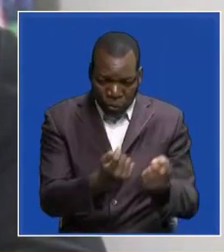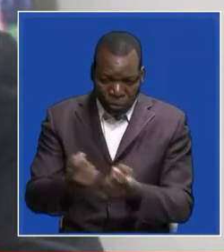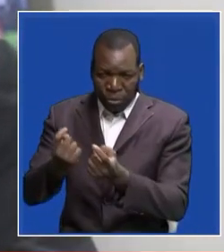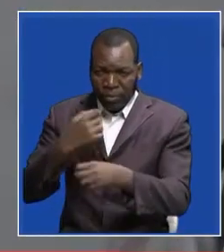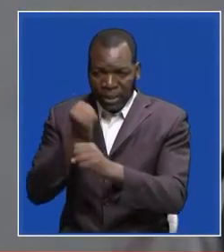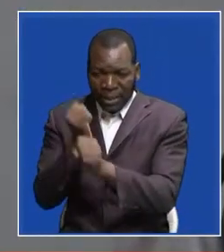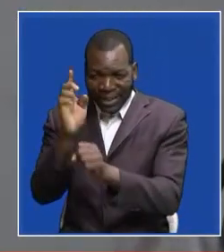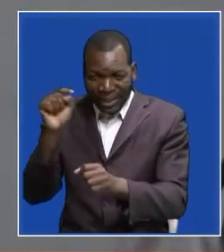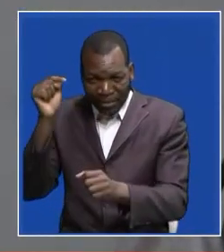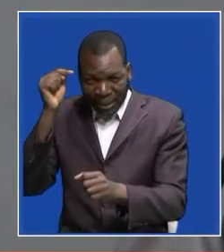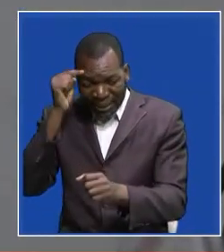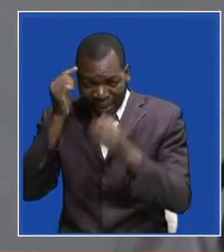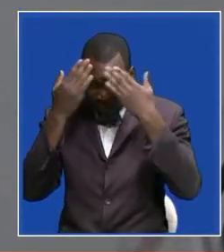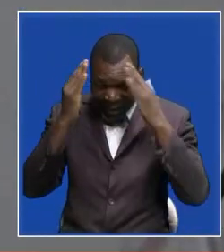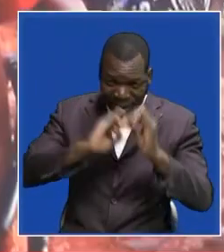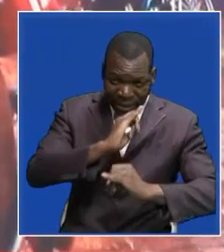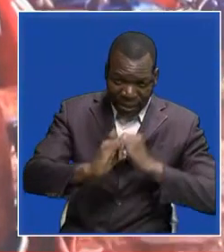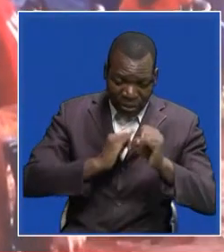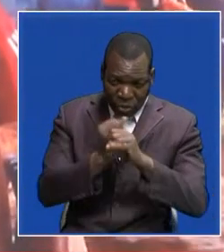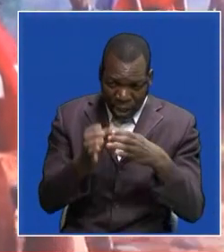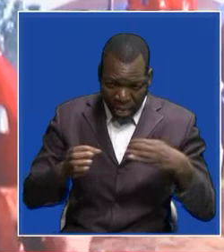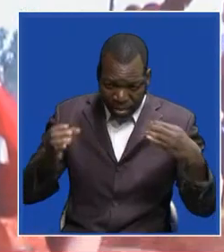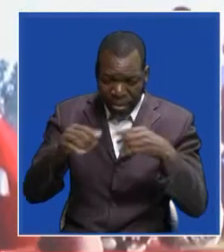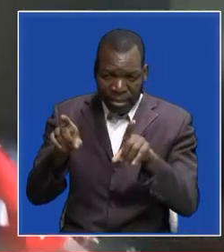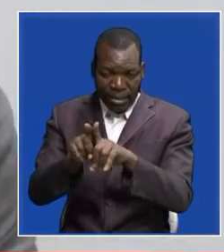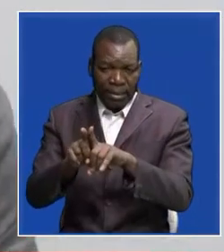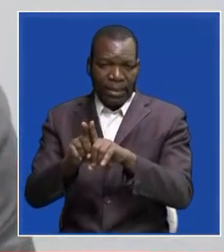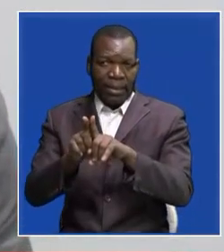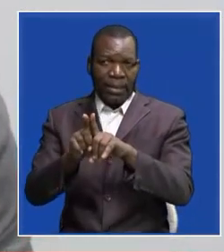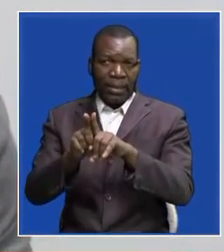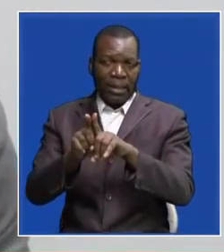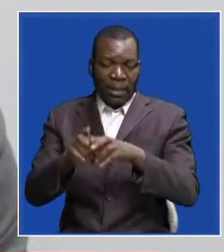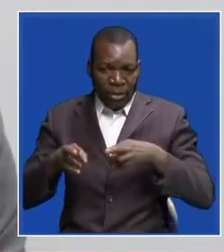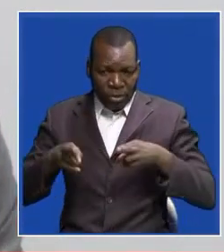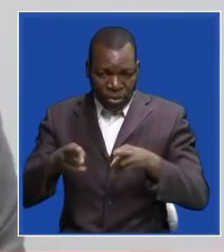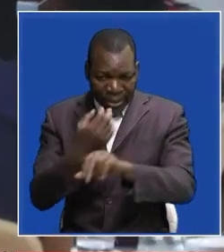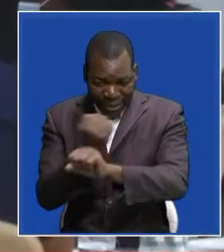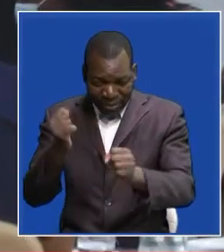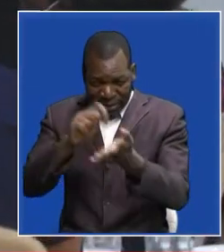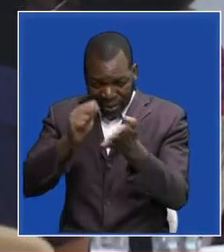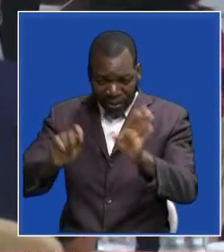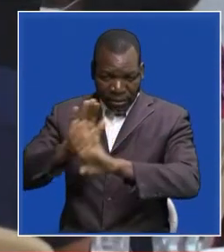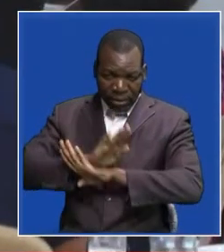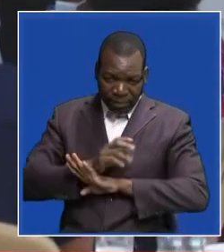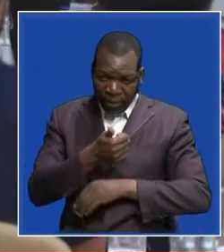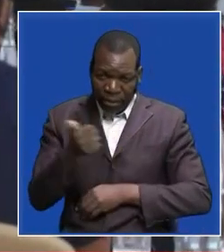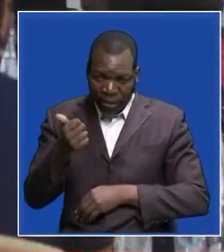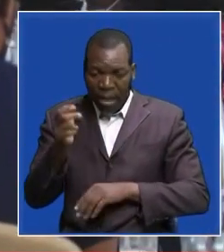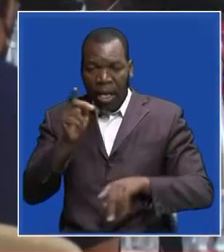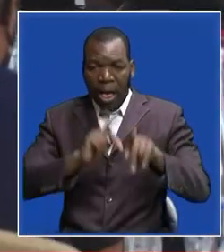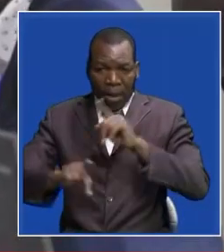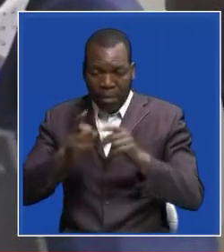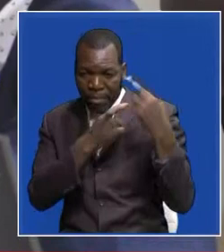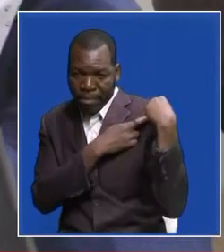attention of government and the international community. This is why the Zambia Road Safety Trust and other key stakeholders have convened